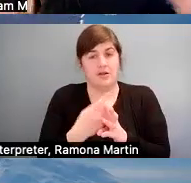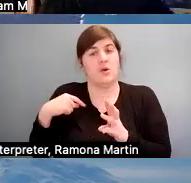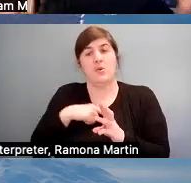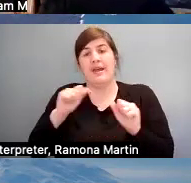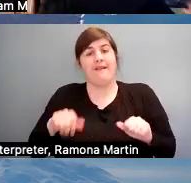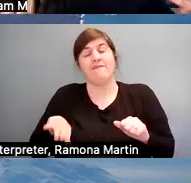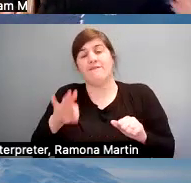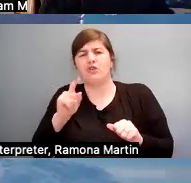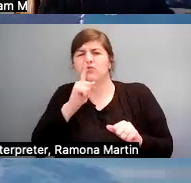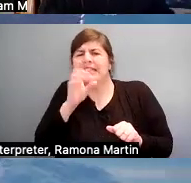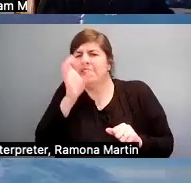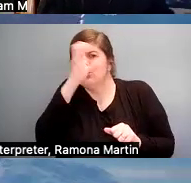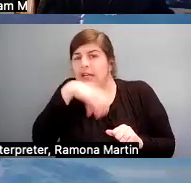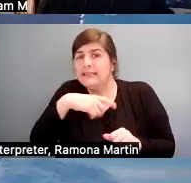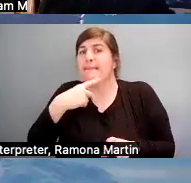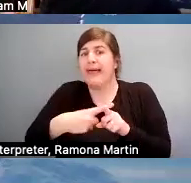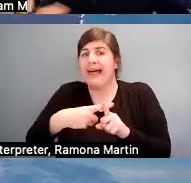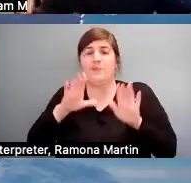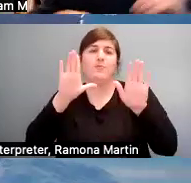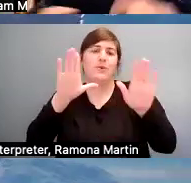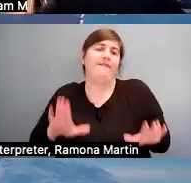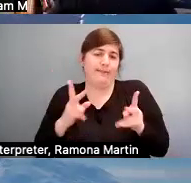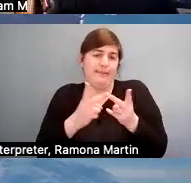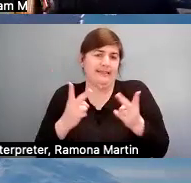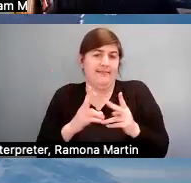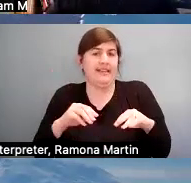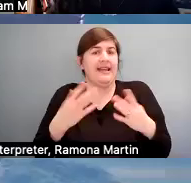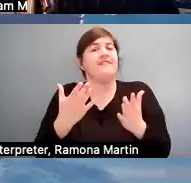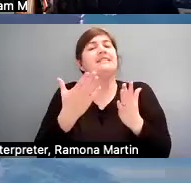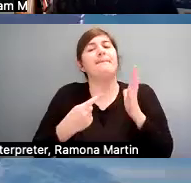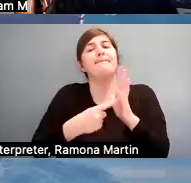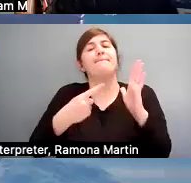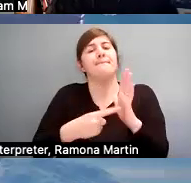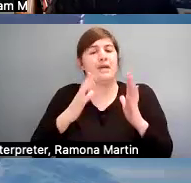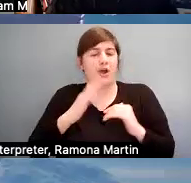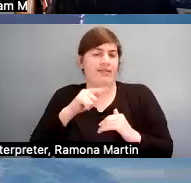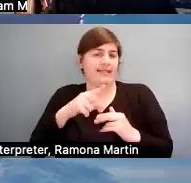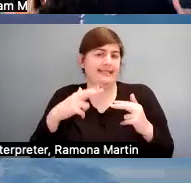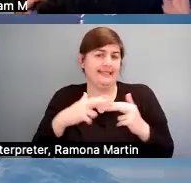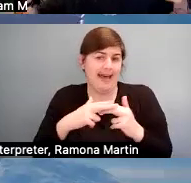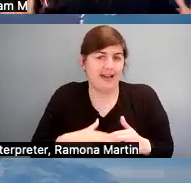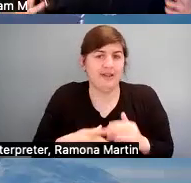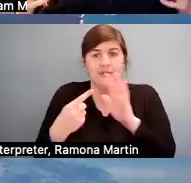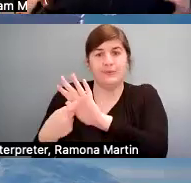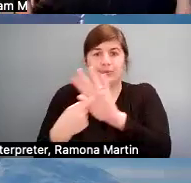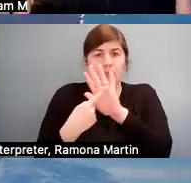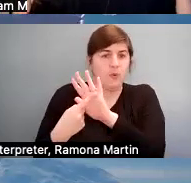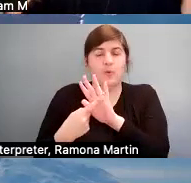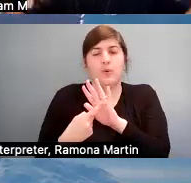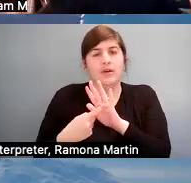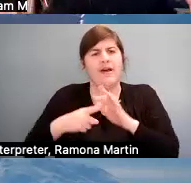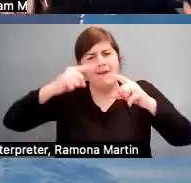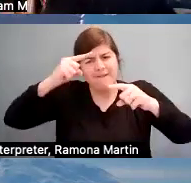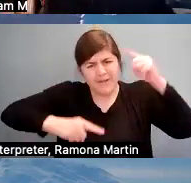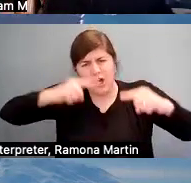in really strange and wonderful places. So I've given you just a couple of examples on this slide here to show you the